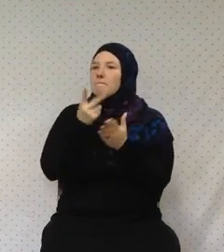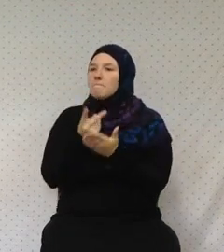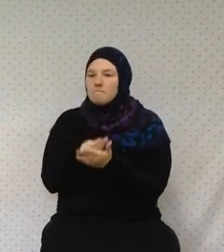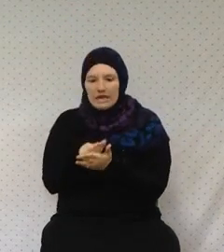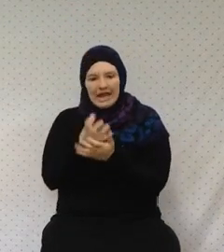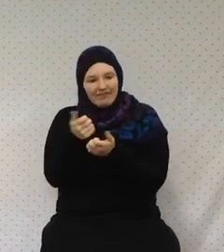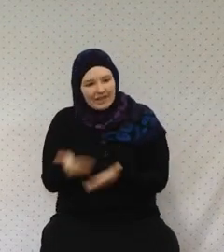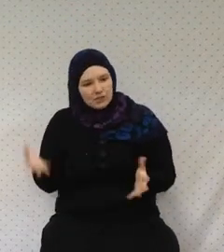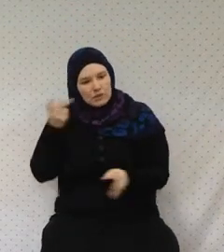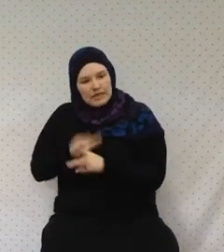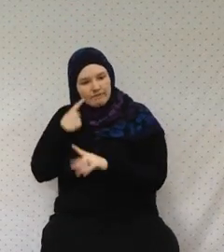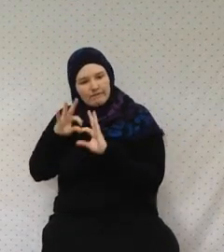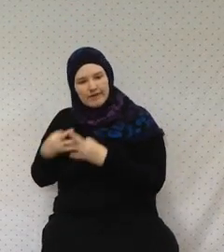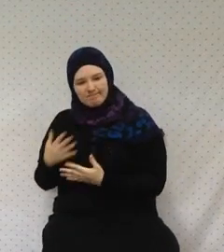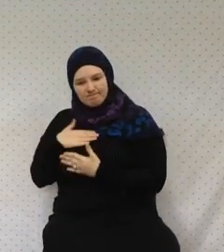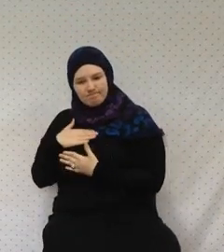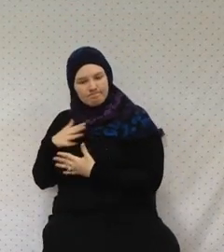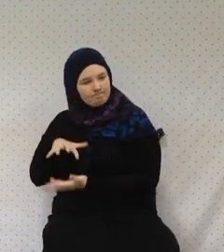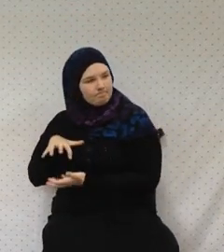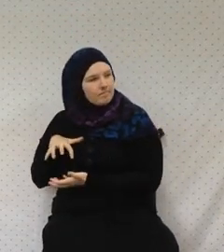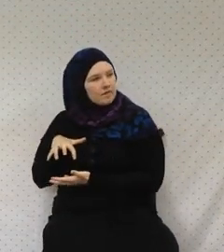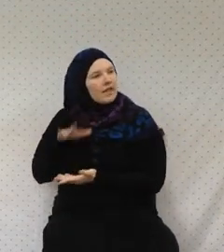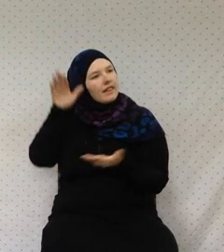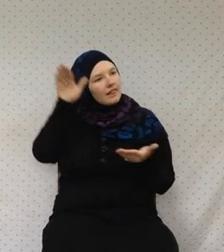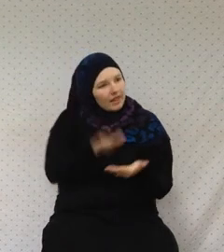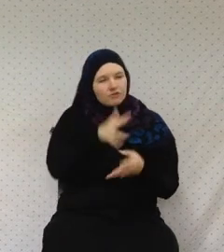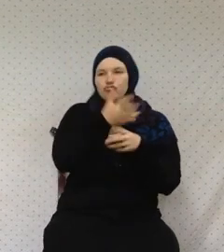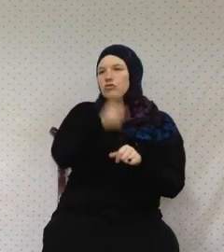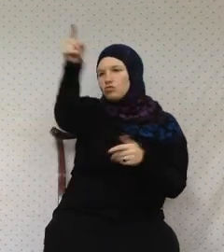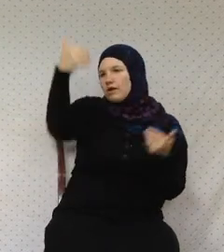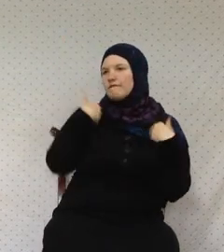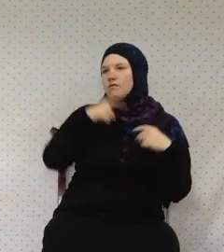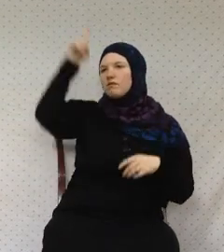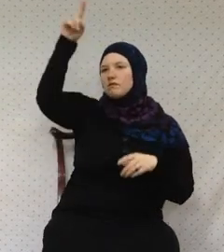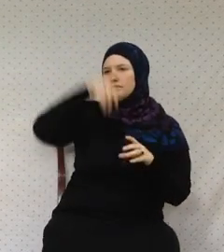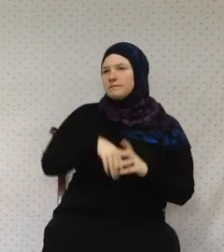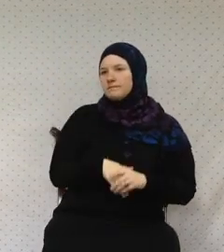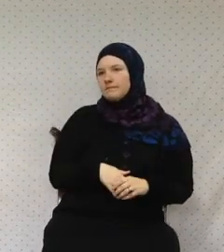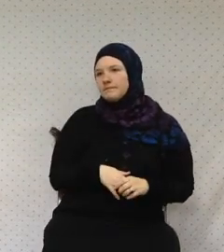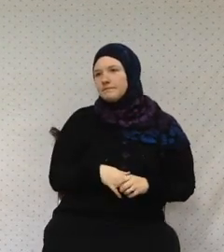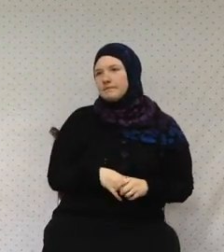keep for your family, the less you have of trust for Allah subhanahu wa ta'ala.